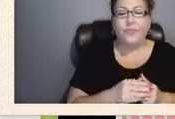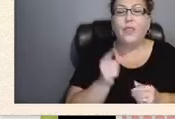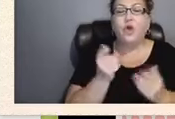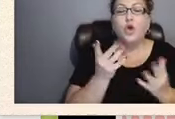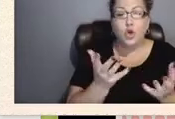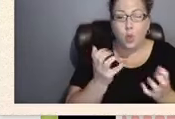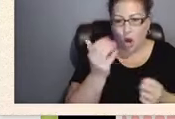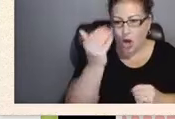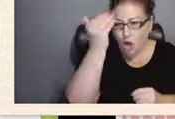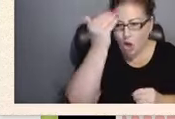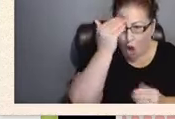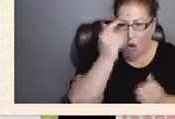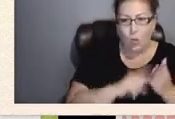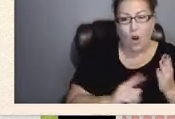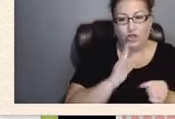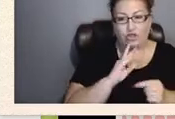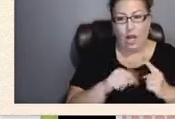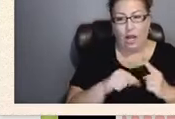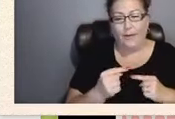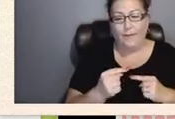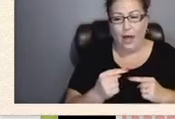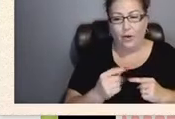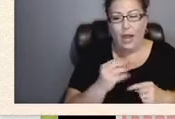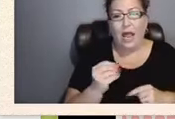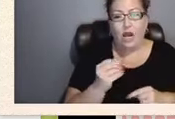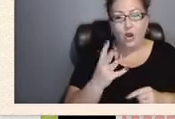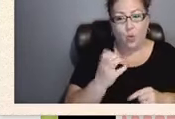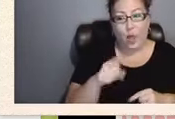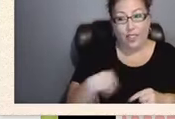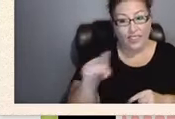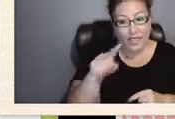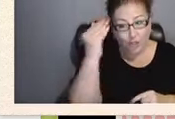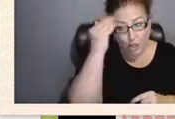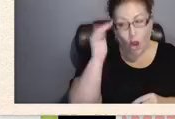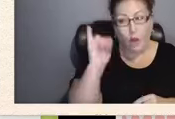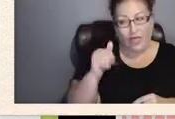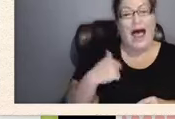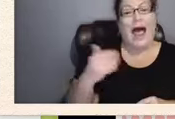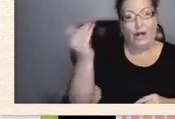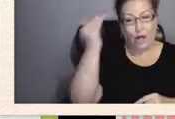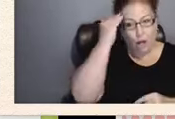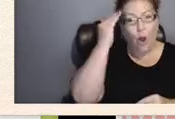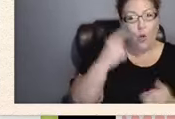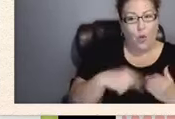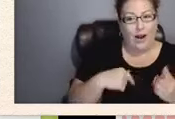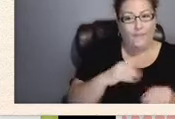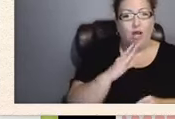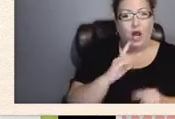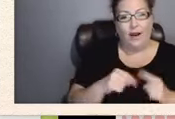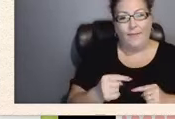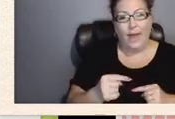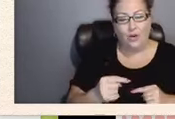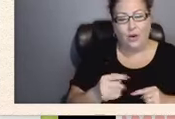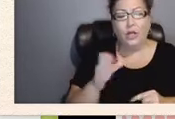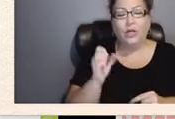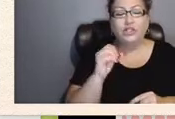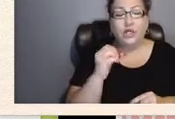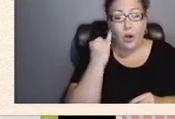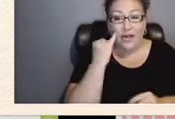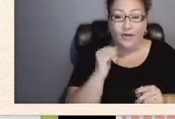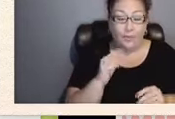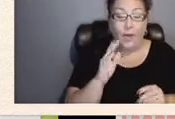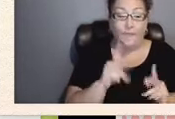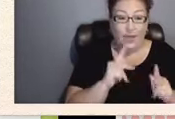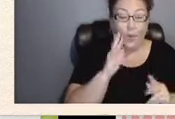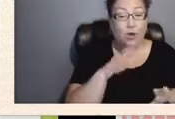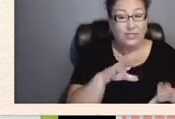you're talking about, and you want them to know that you know what you're talking about. And if people take you seriously,